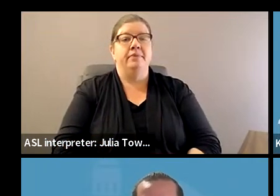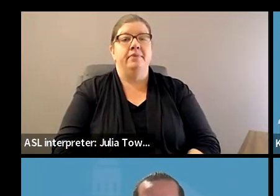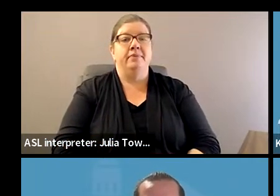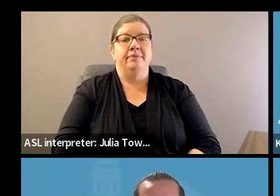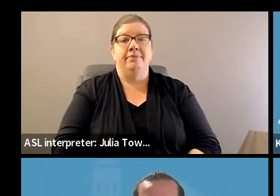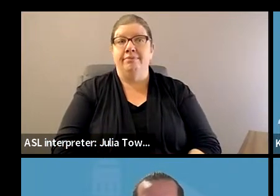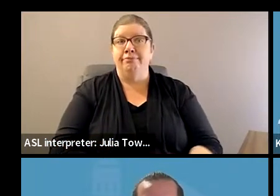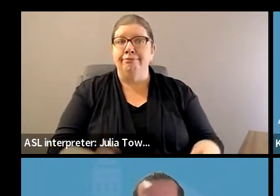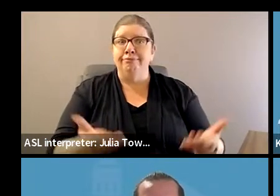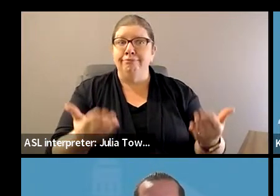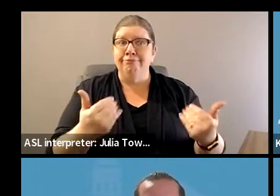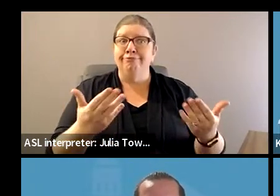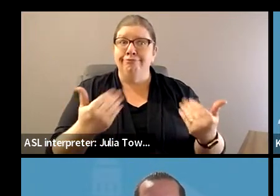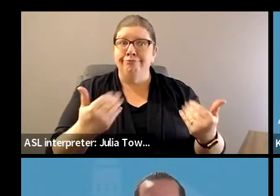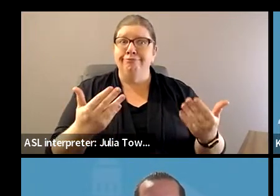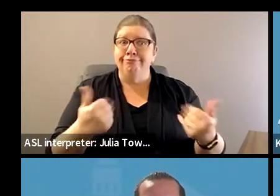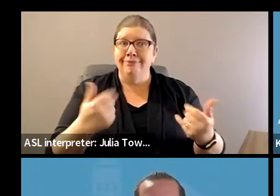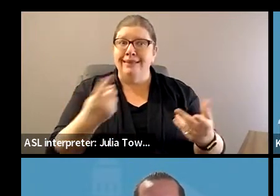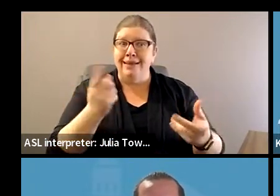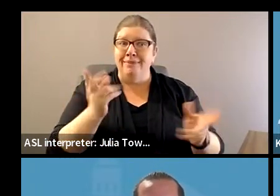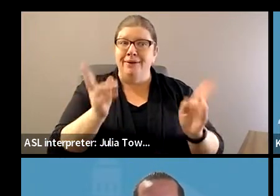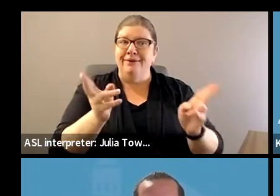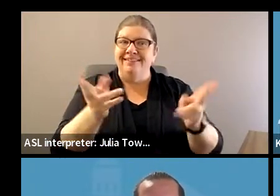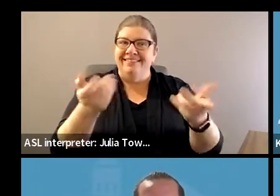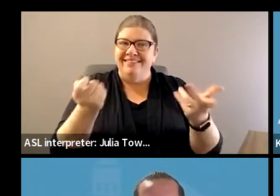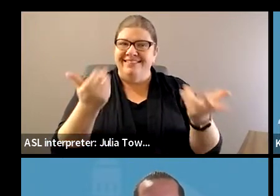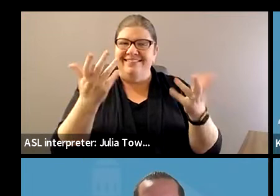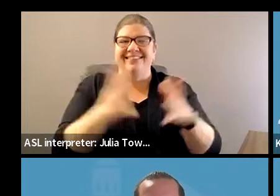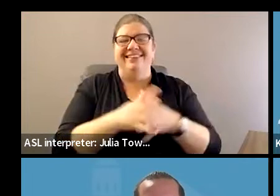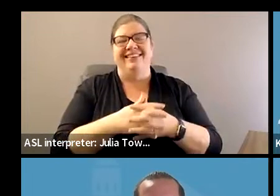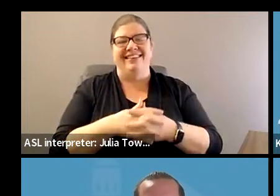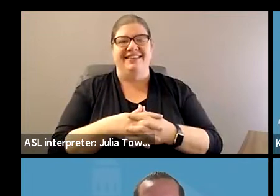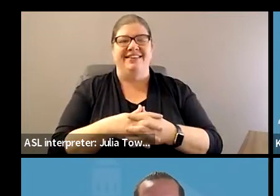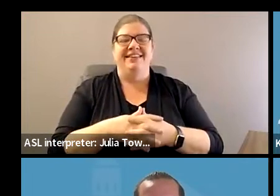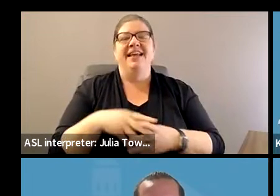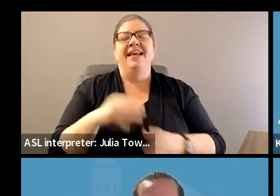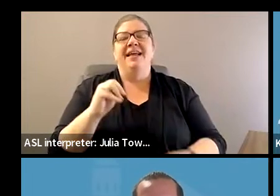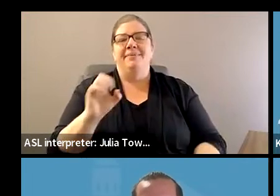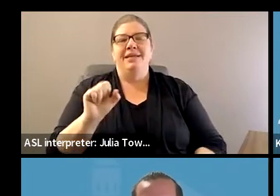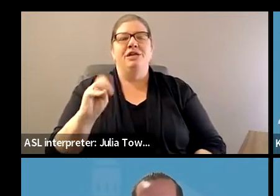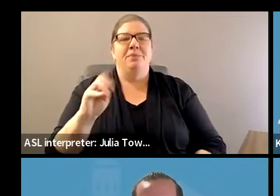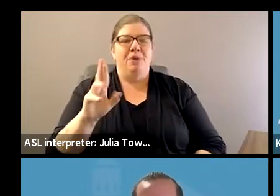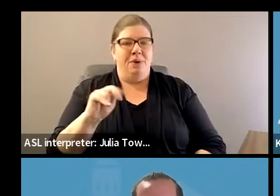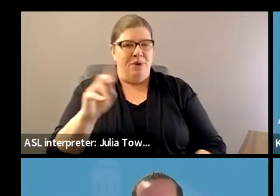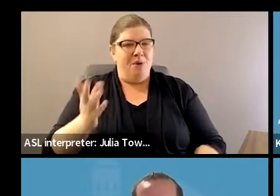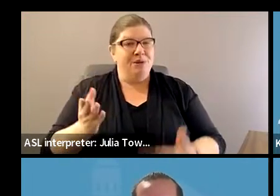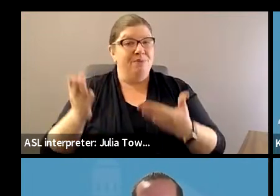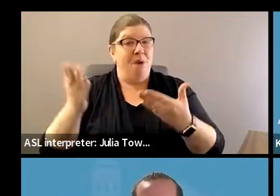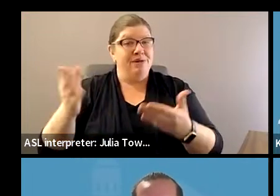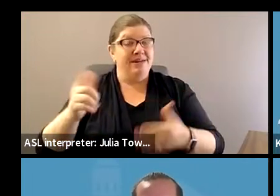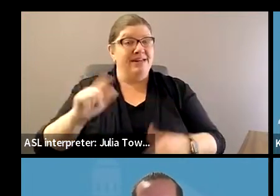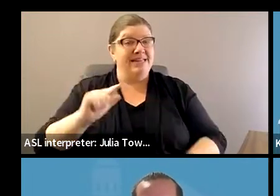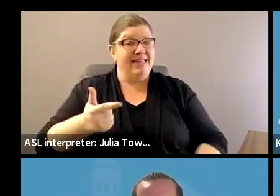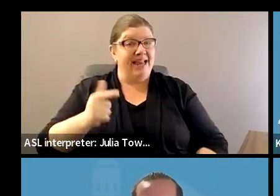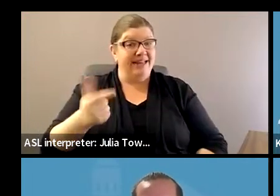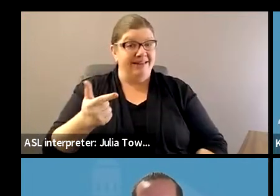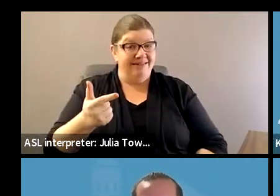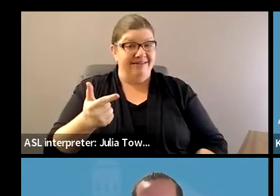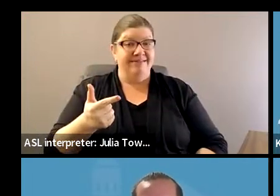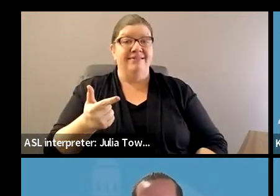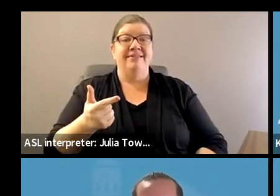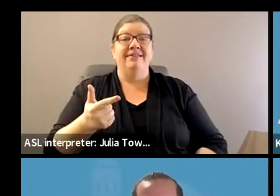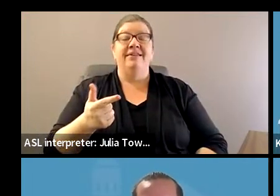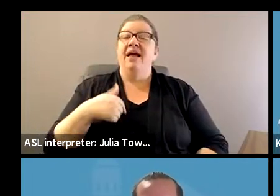I'm gonna need y'all to be expedient in this place too. So, okay, Ms. Munoz, motion by Ms. Munoz. Do I need a second? Do I hear a second?